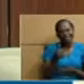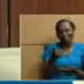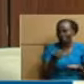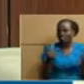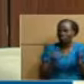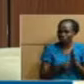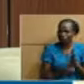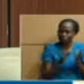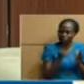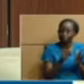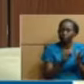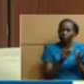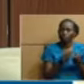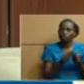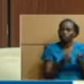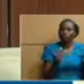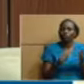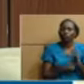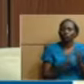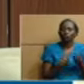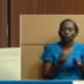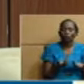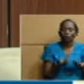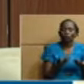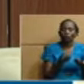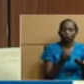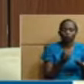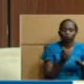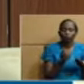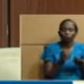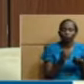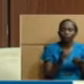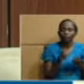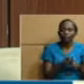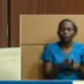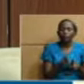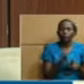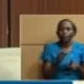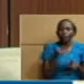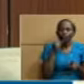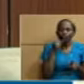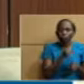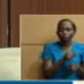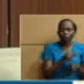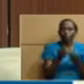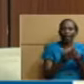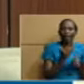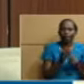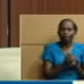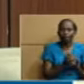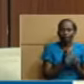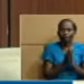to mitigate the risk, and largely also the other aspect or pillar is social care and